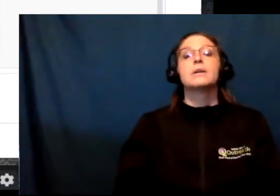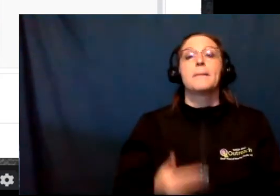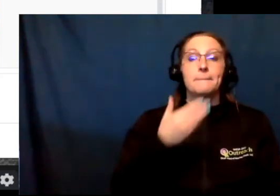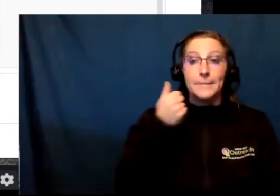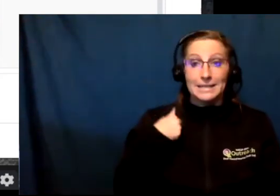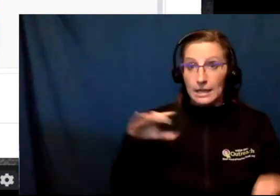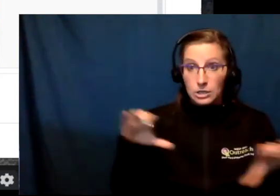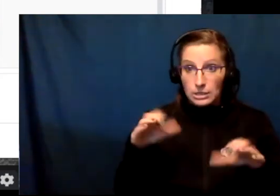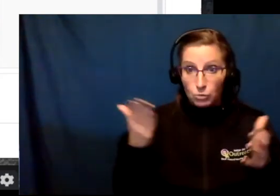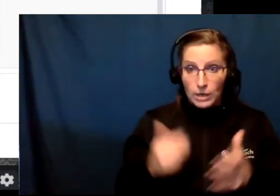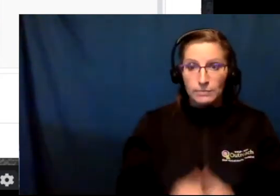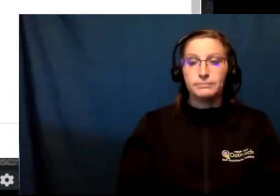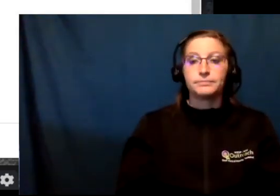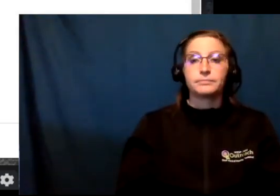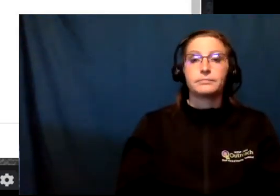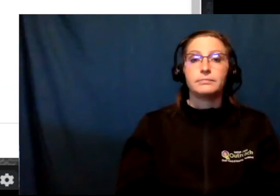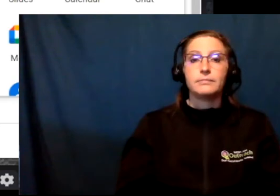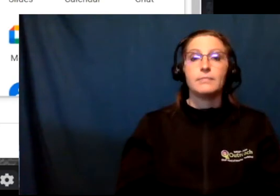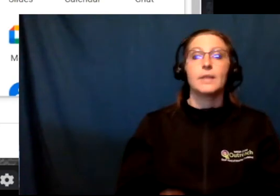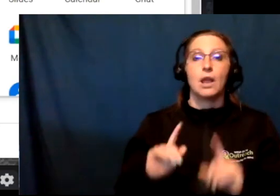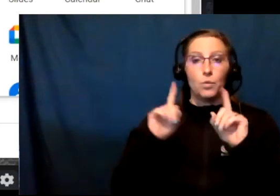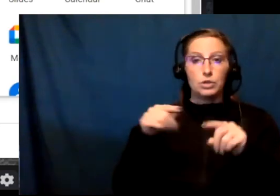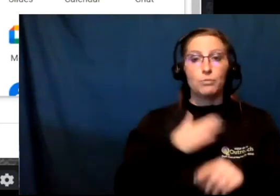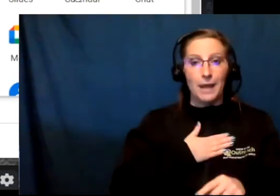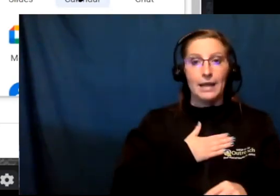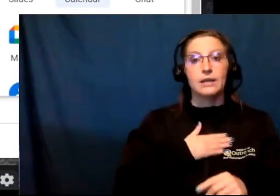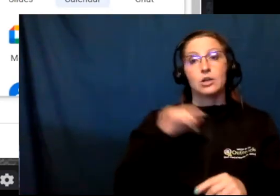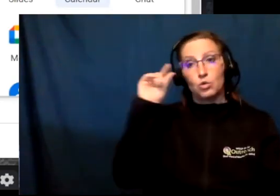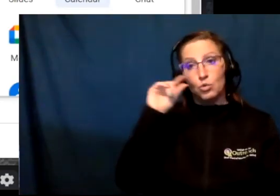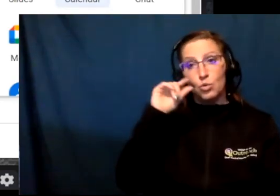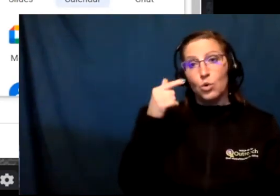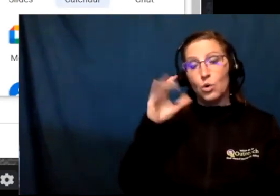went to my Google Calendar,